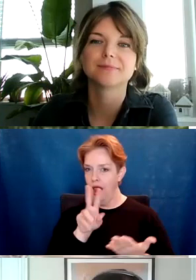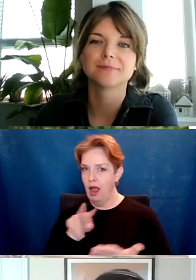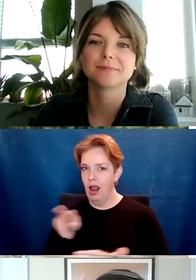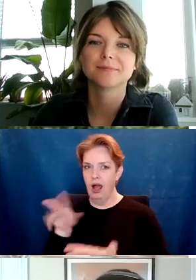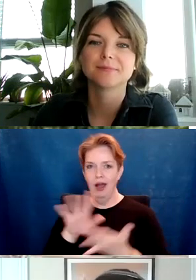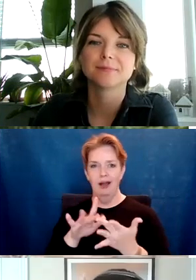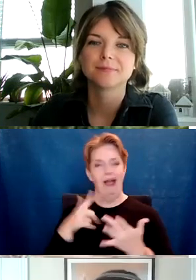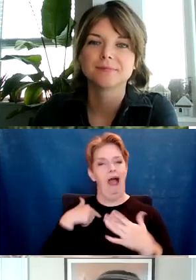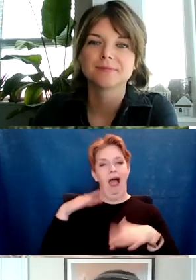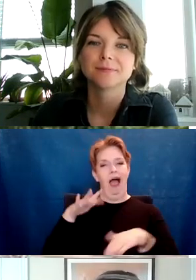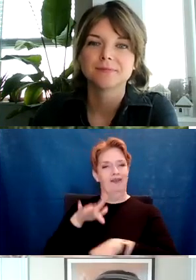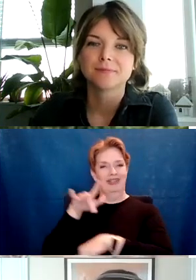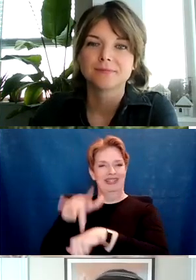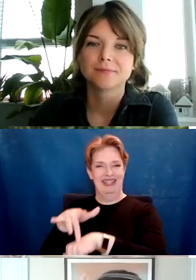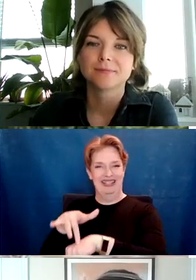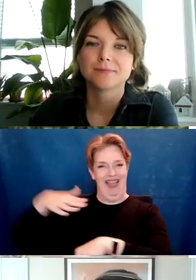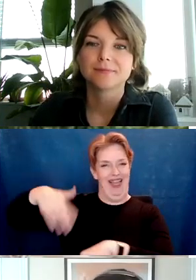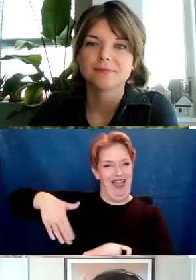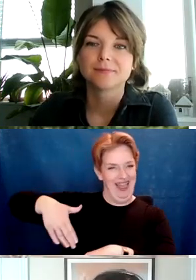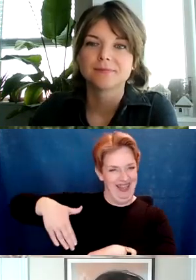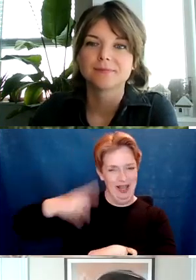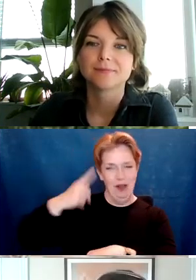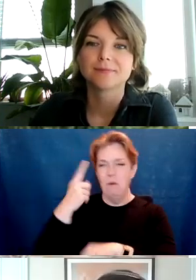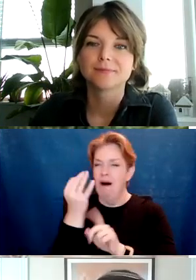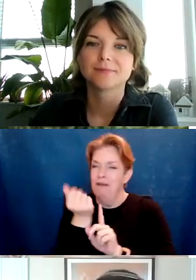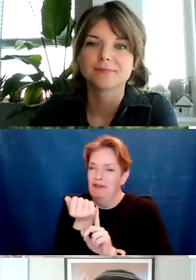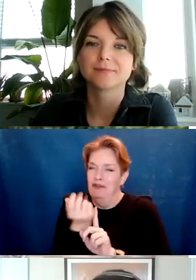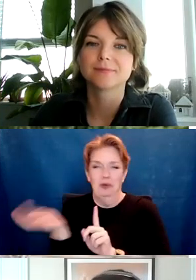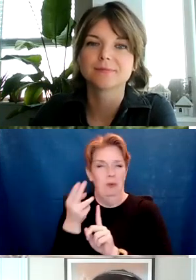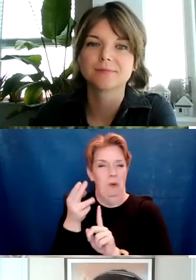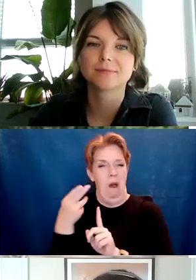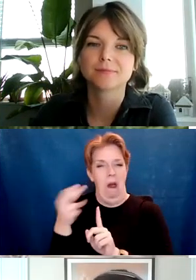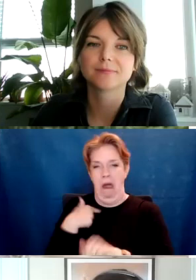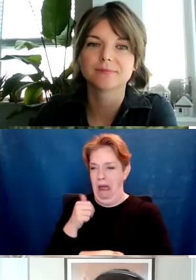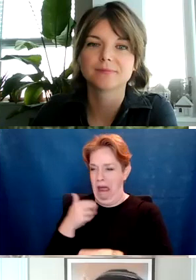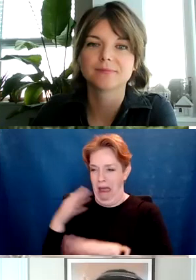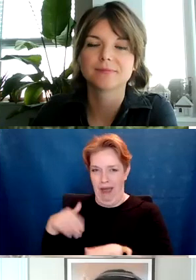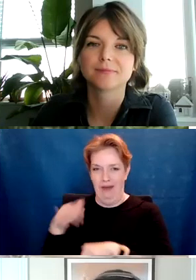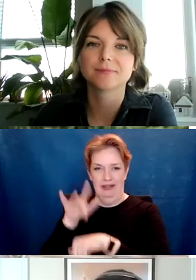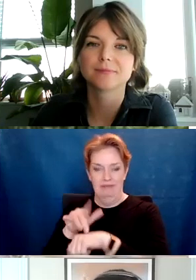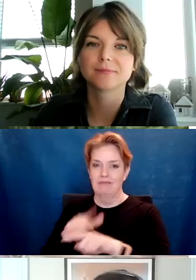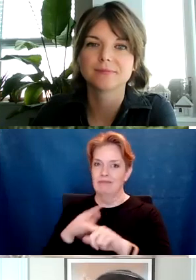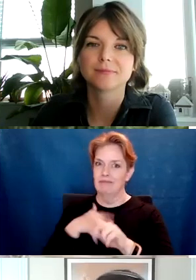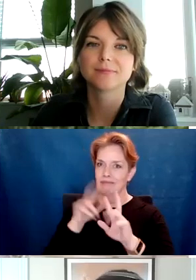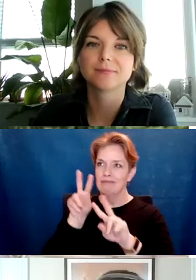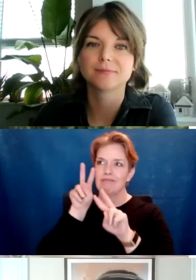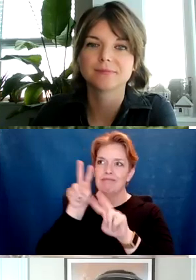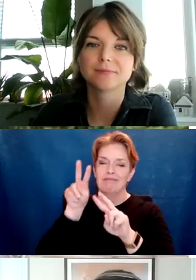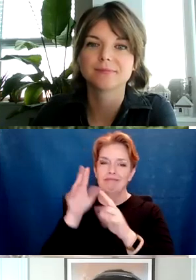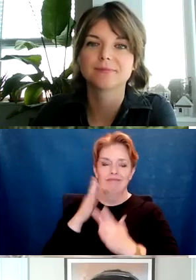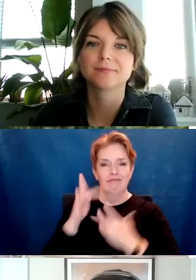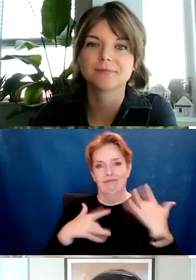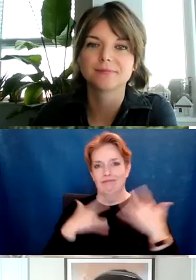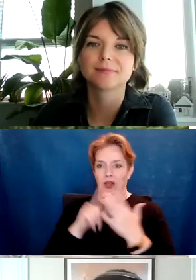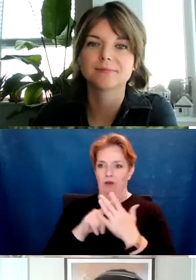the HAHS network that I have not traveled to personally, but I look forward to setting down on the terra firma of Hunter's